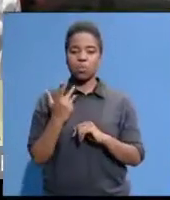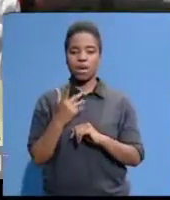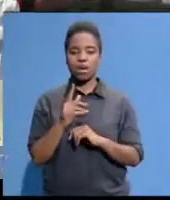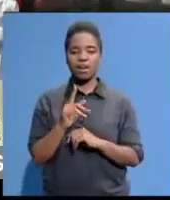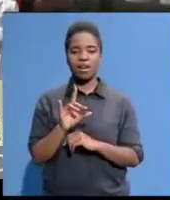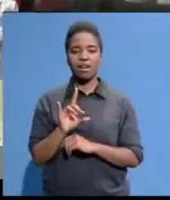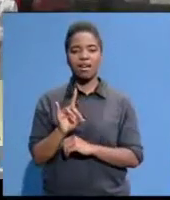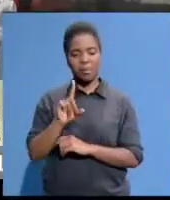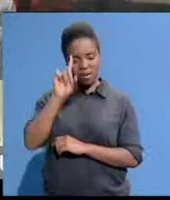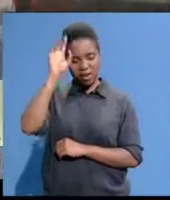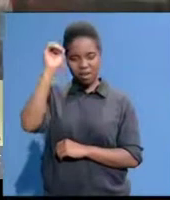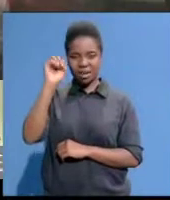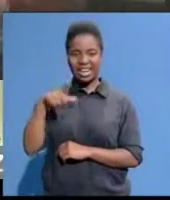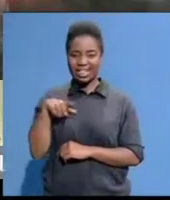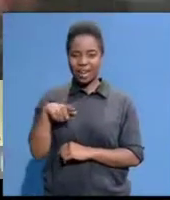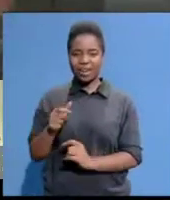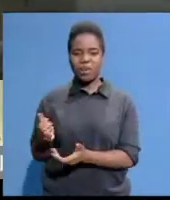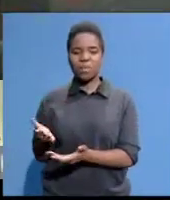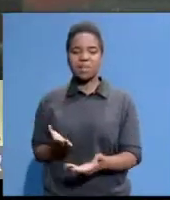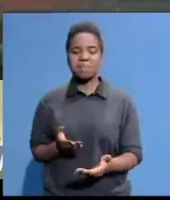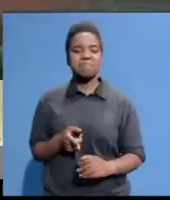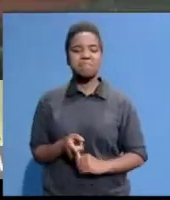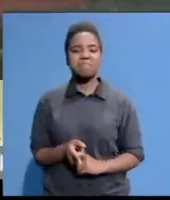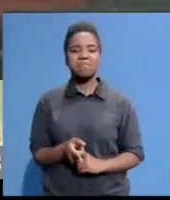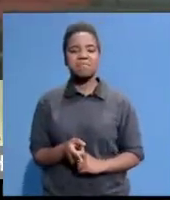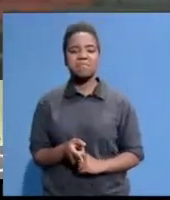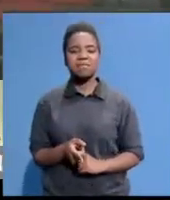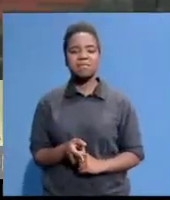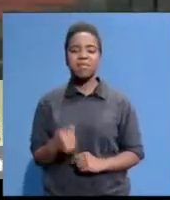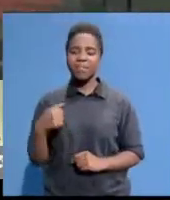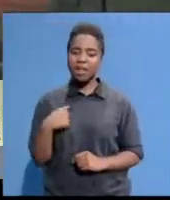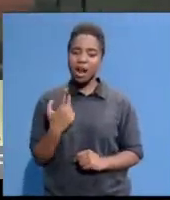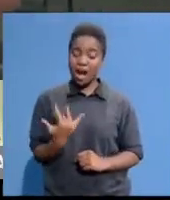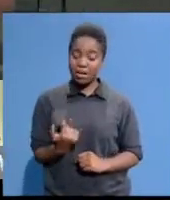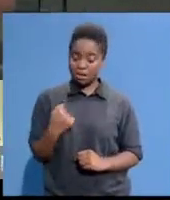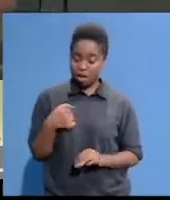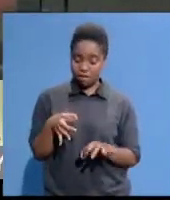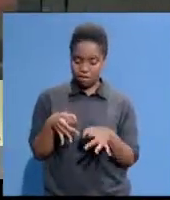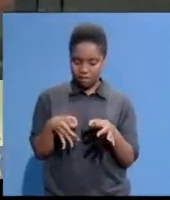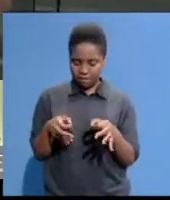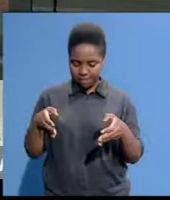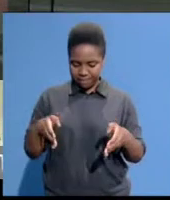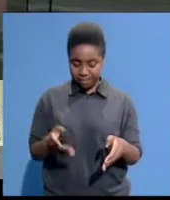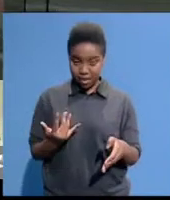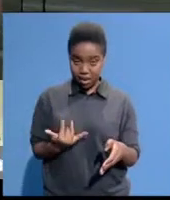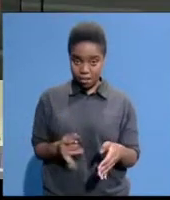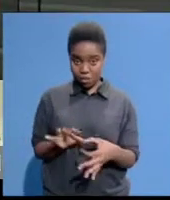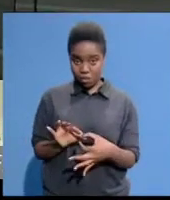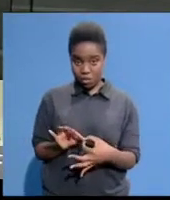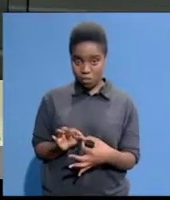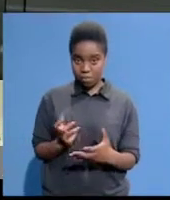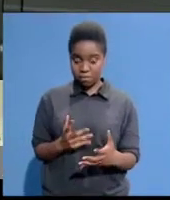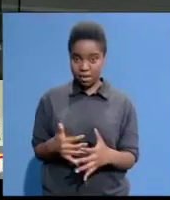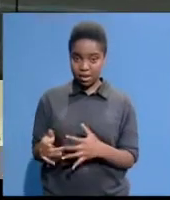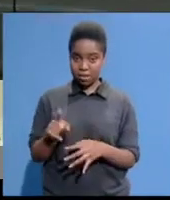welcoming him to his homestead, and of course asking him to pardon any people involved